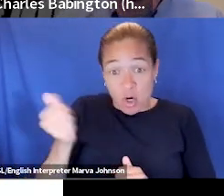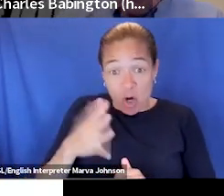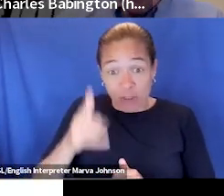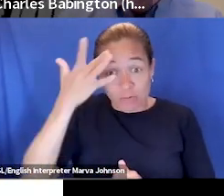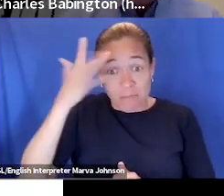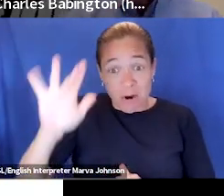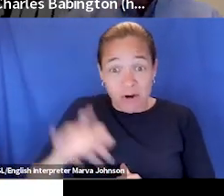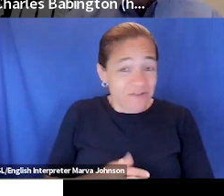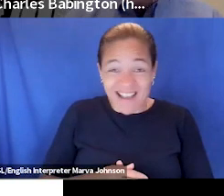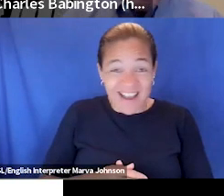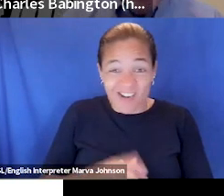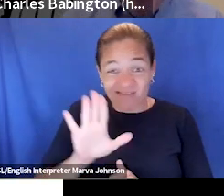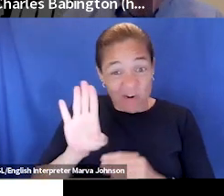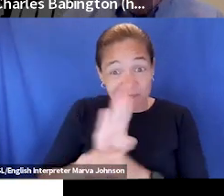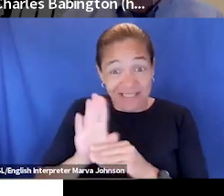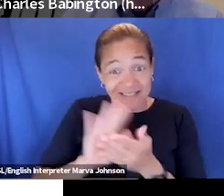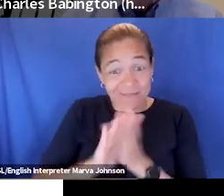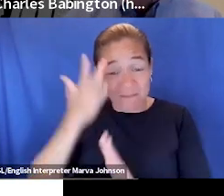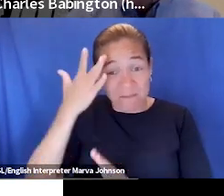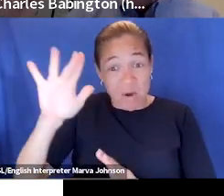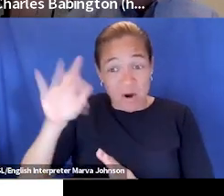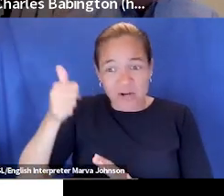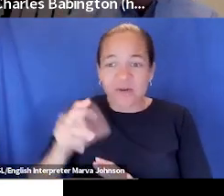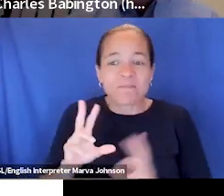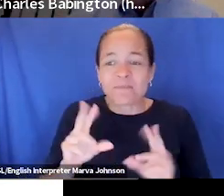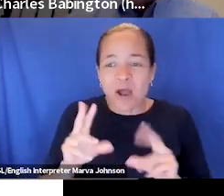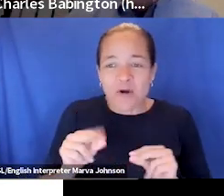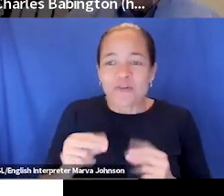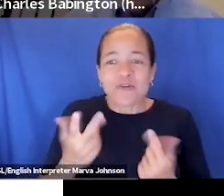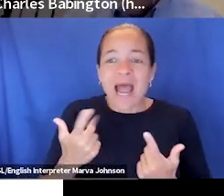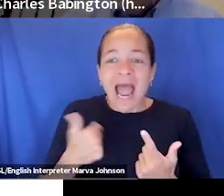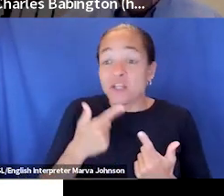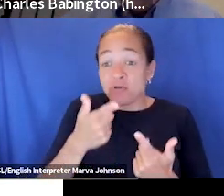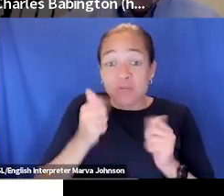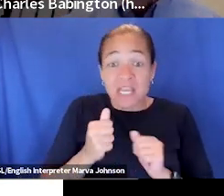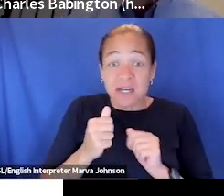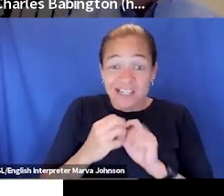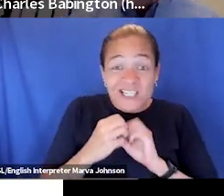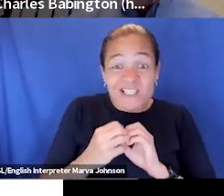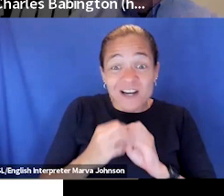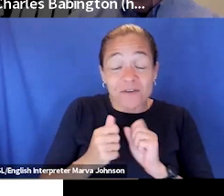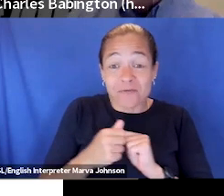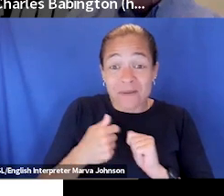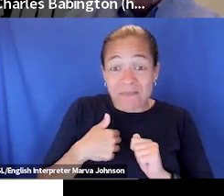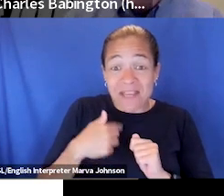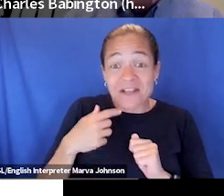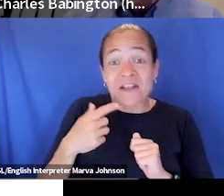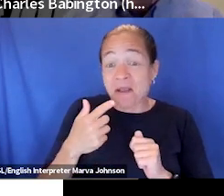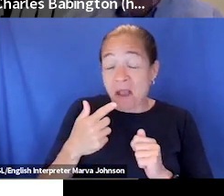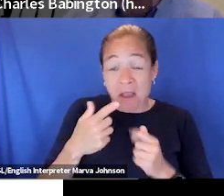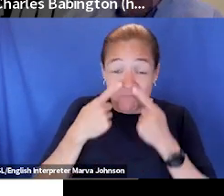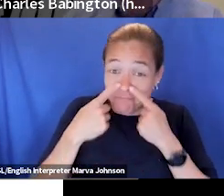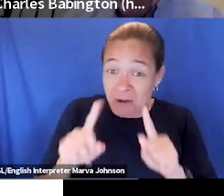organization sound smarter. I'm happy to have people argue with me, and maybe you can do that either now or during the Q&A. I'm happy